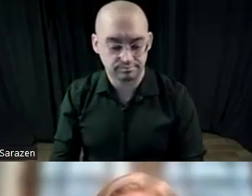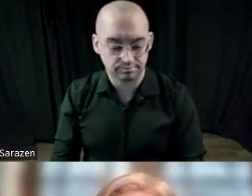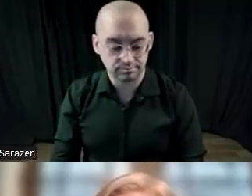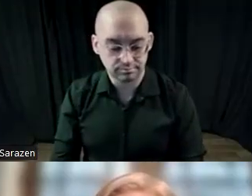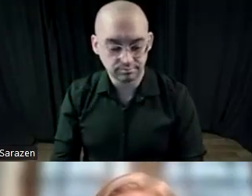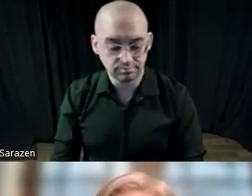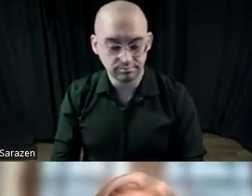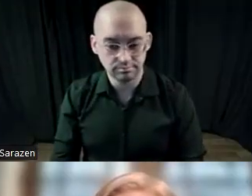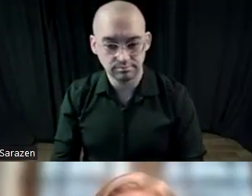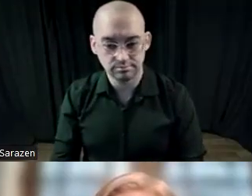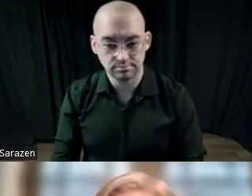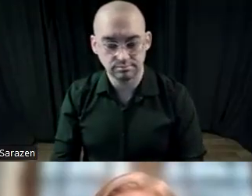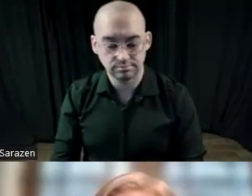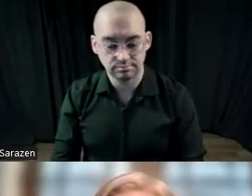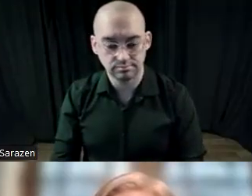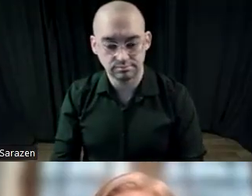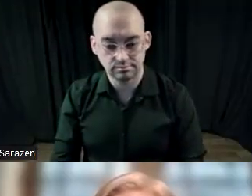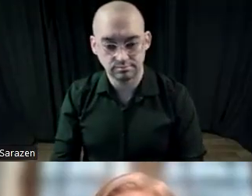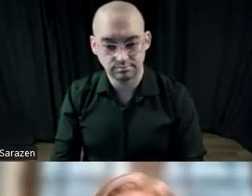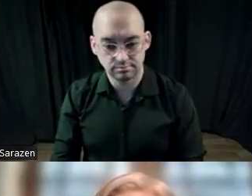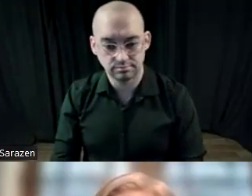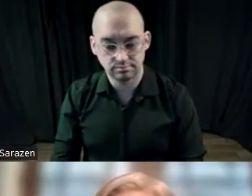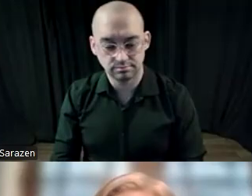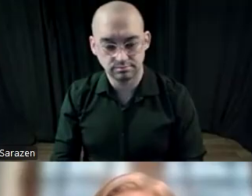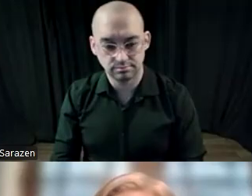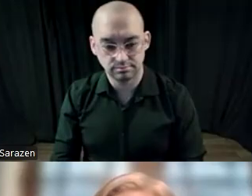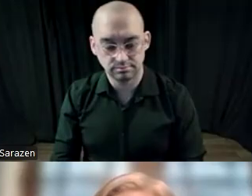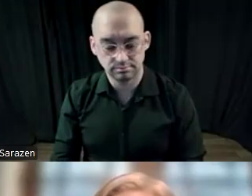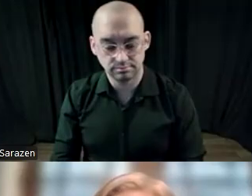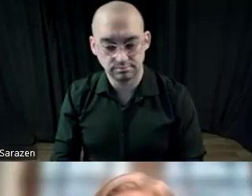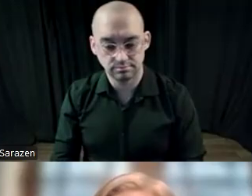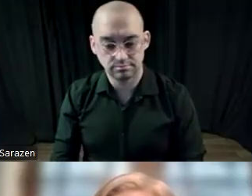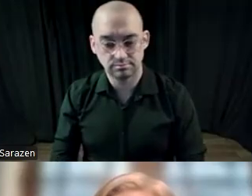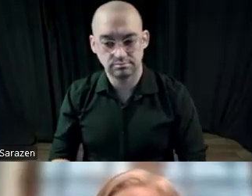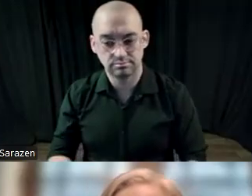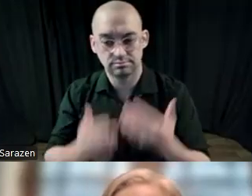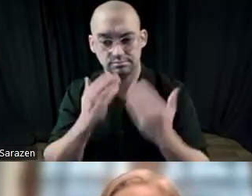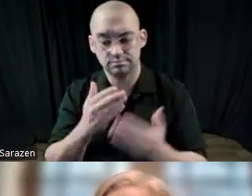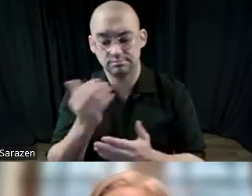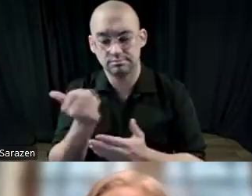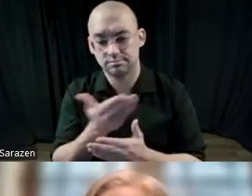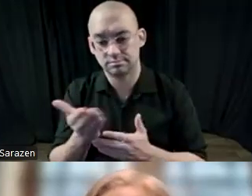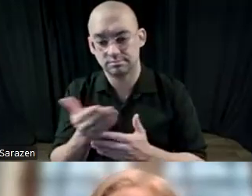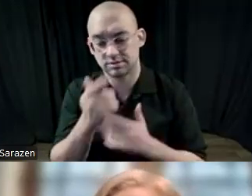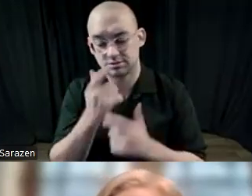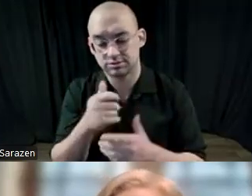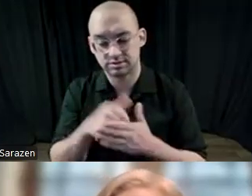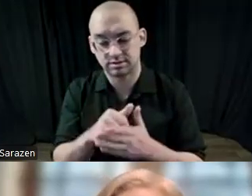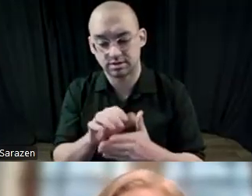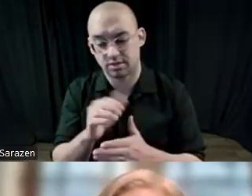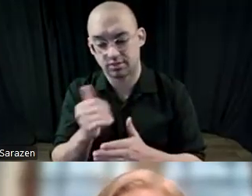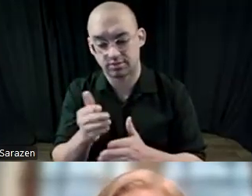Thank you. Is there anything is there any interest in the rest of this